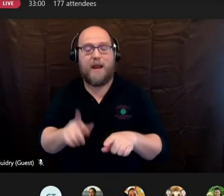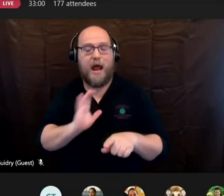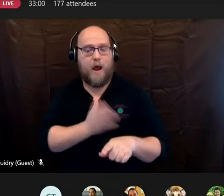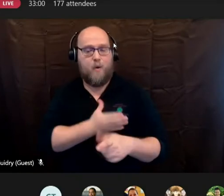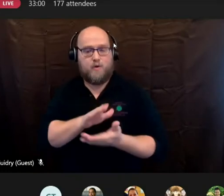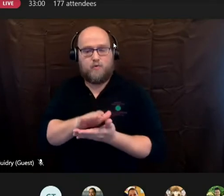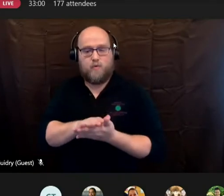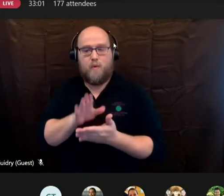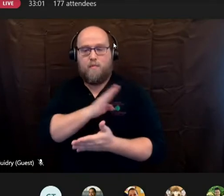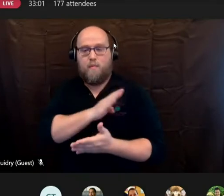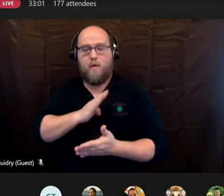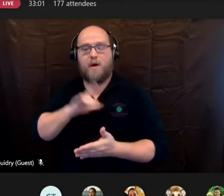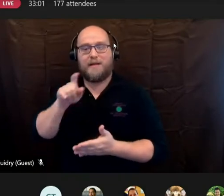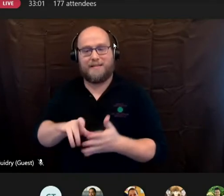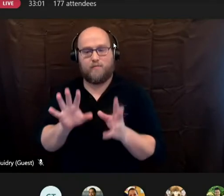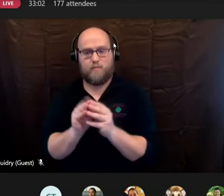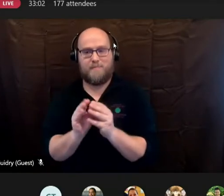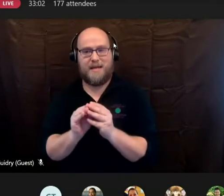their scheduled board meeting.